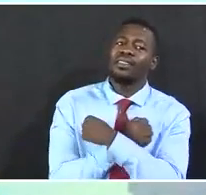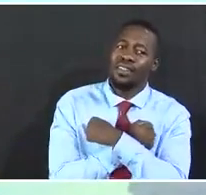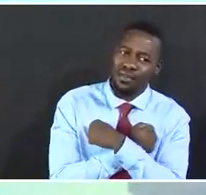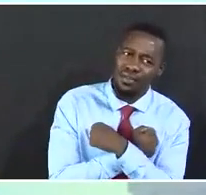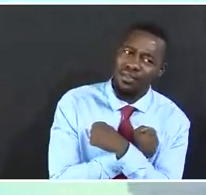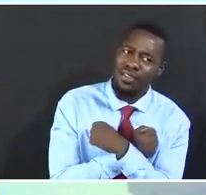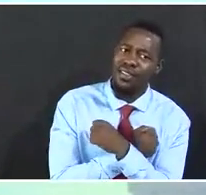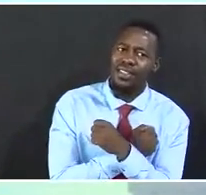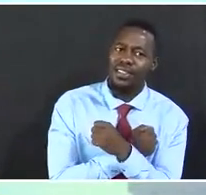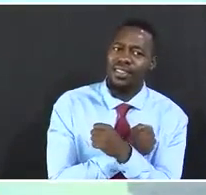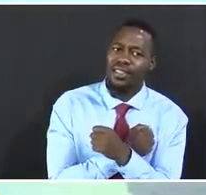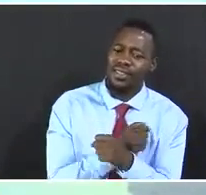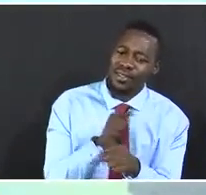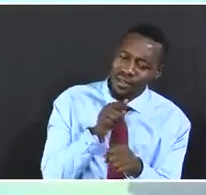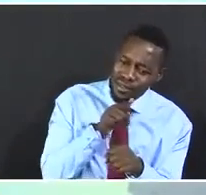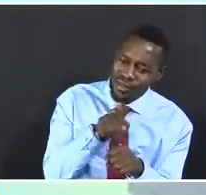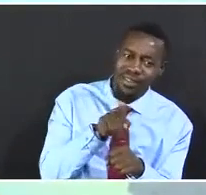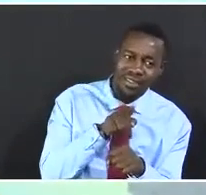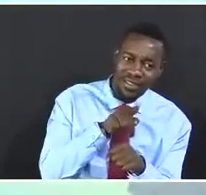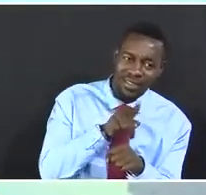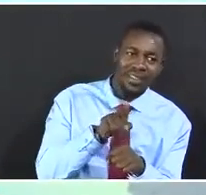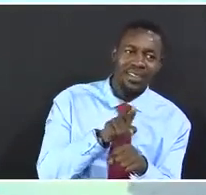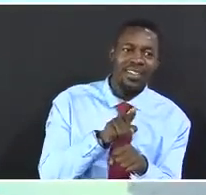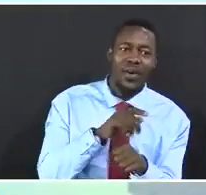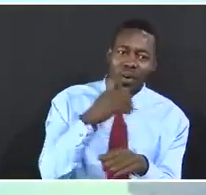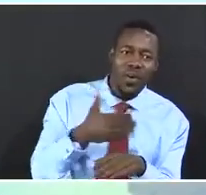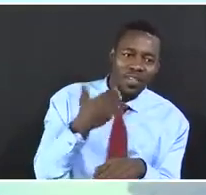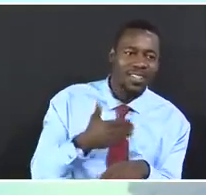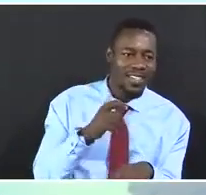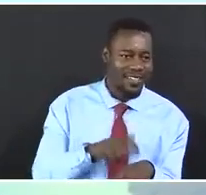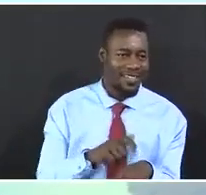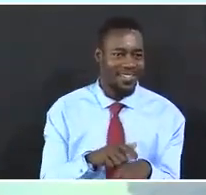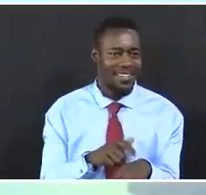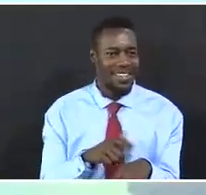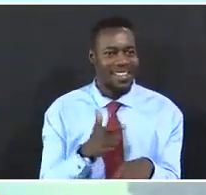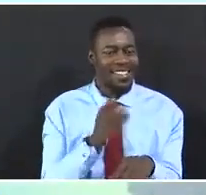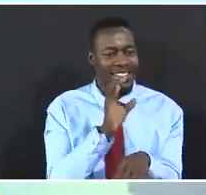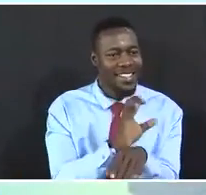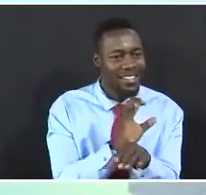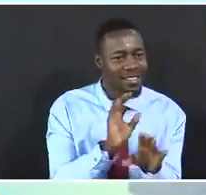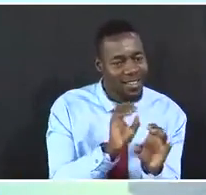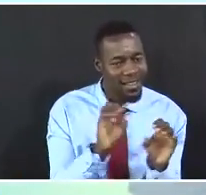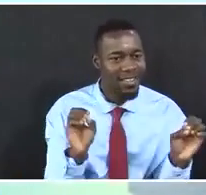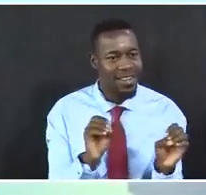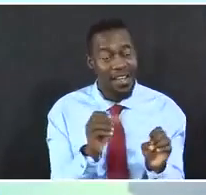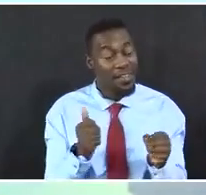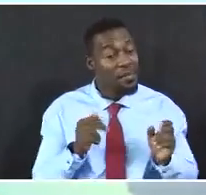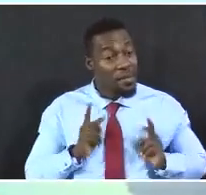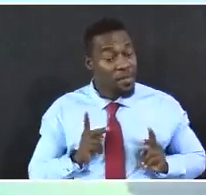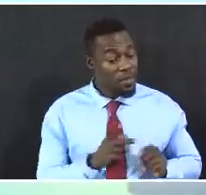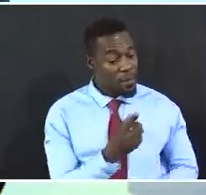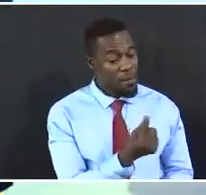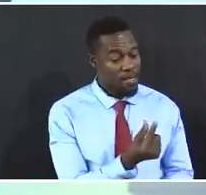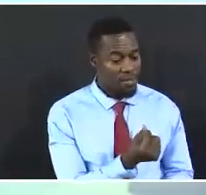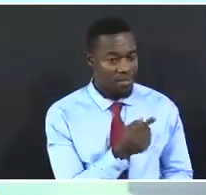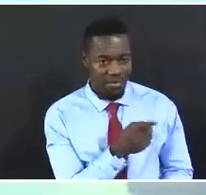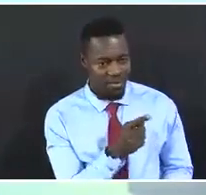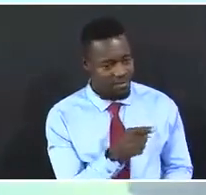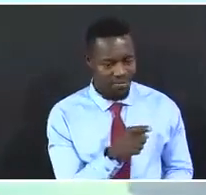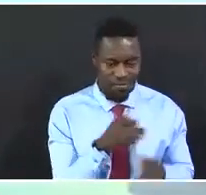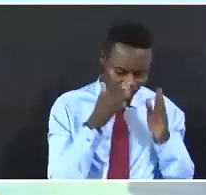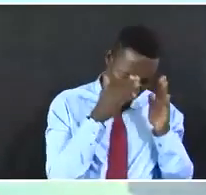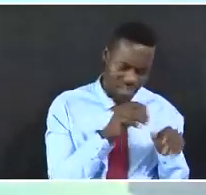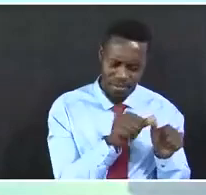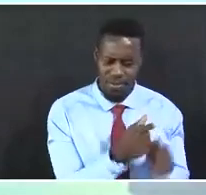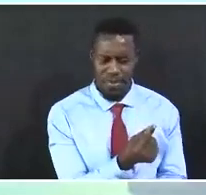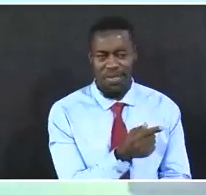people pursue money so much, or acquiring things so much, to the extent that it becomes an